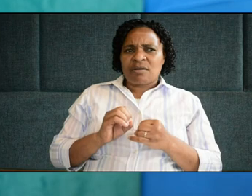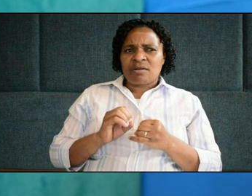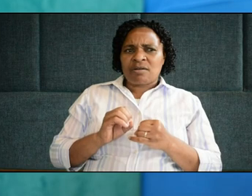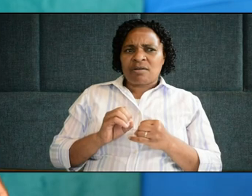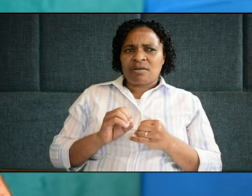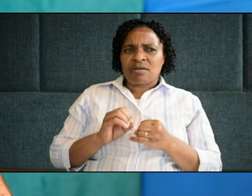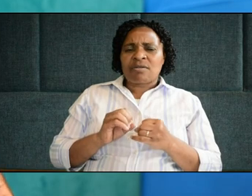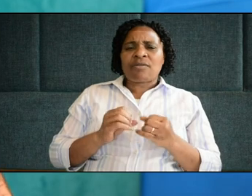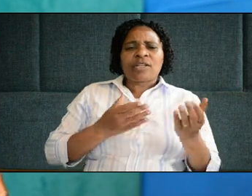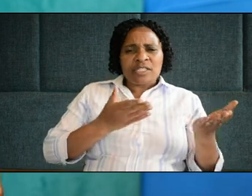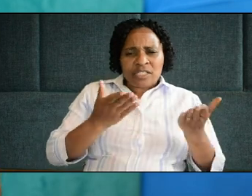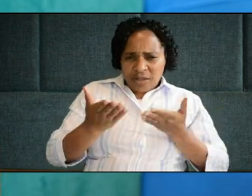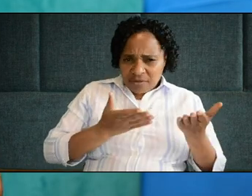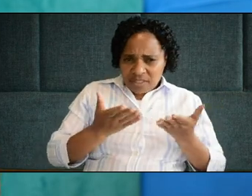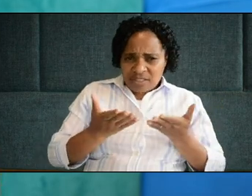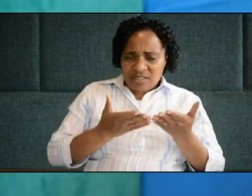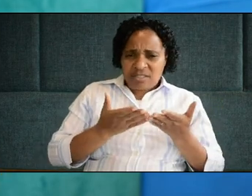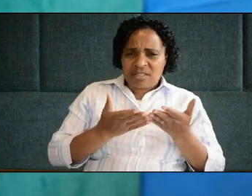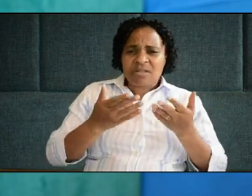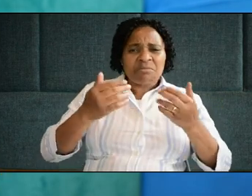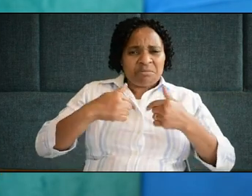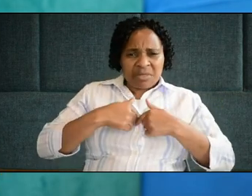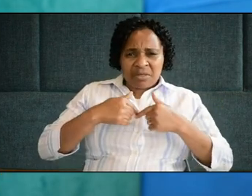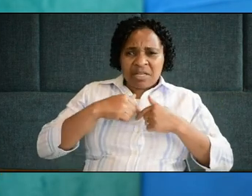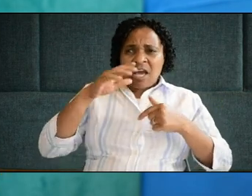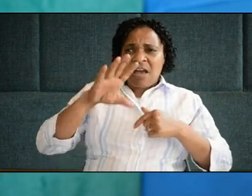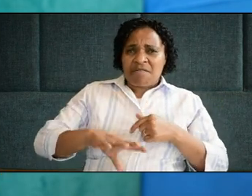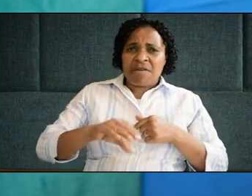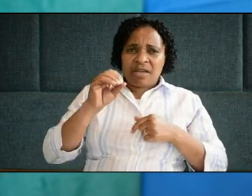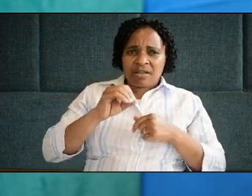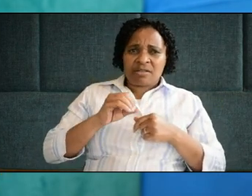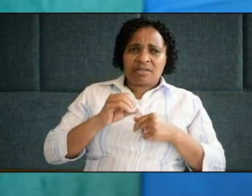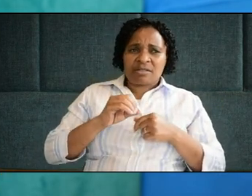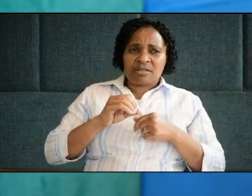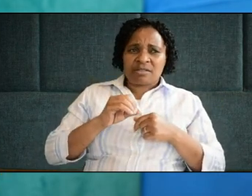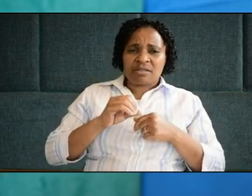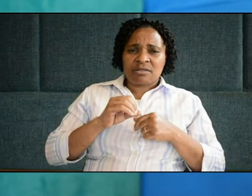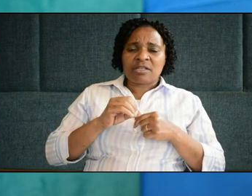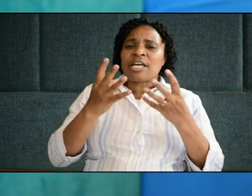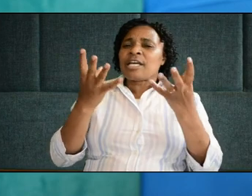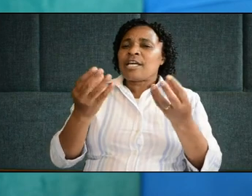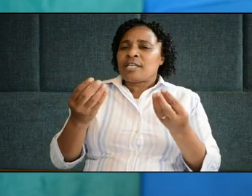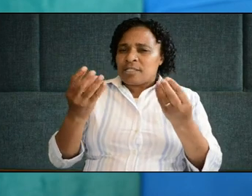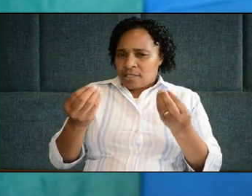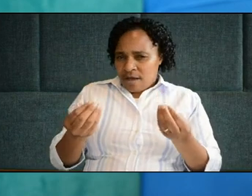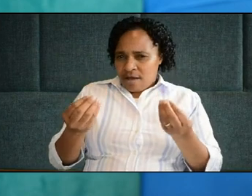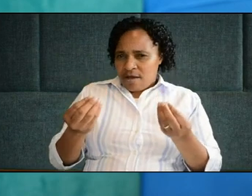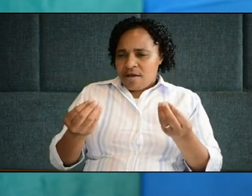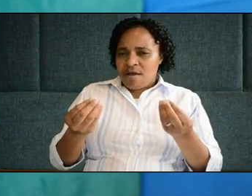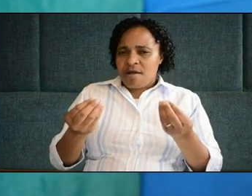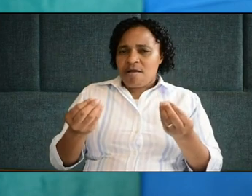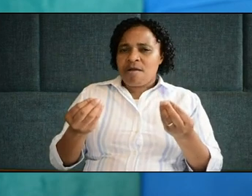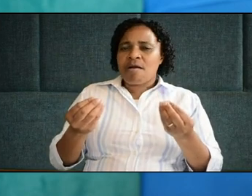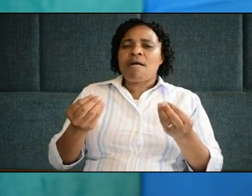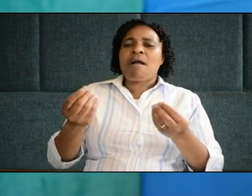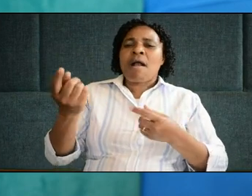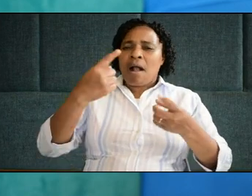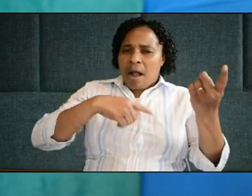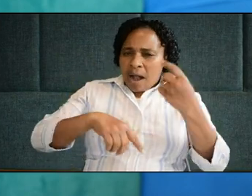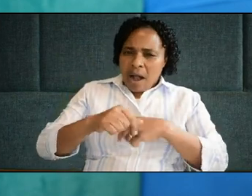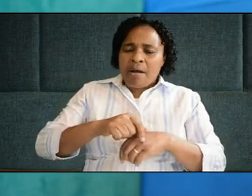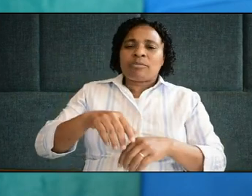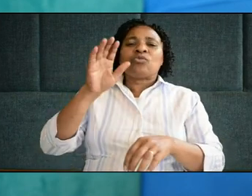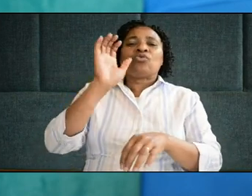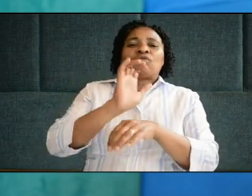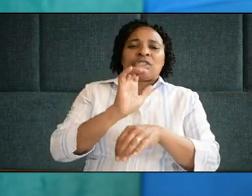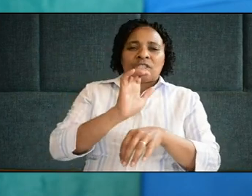the services, to me, I find it actually easier to just come to